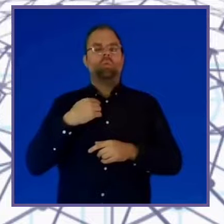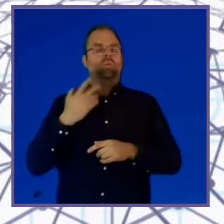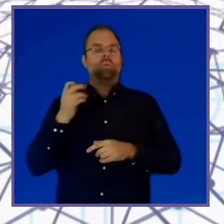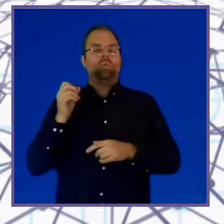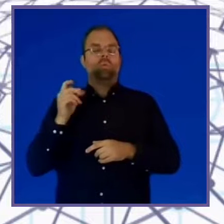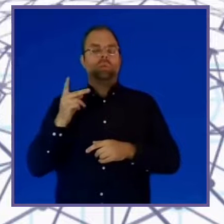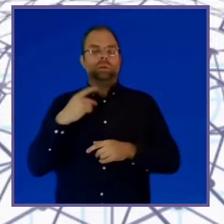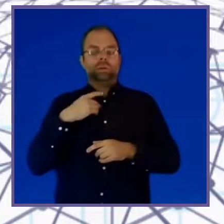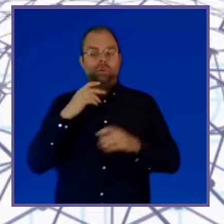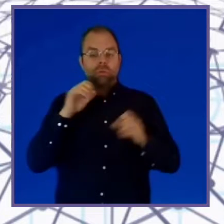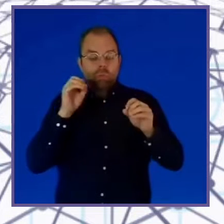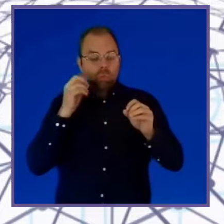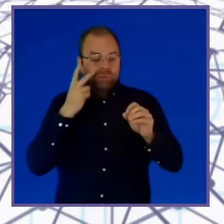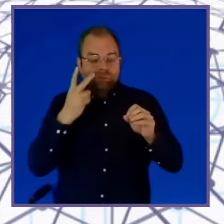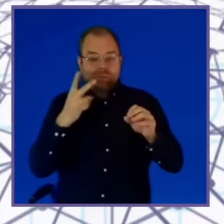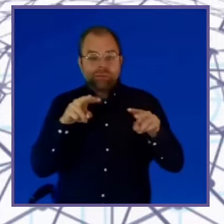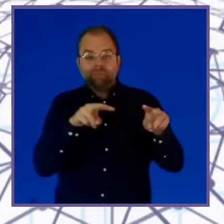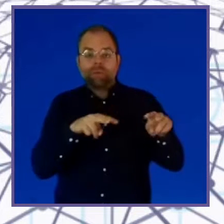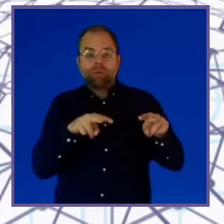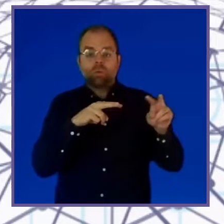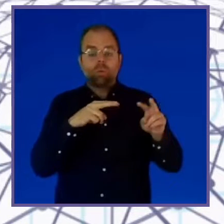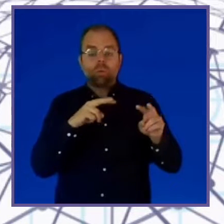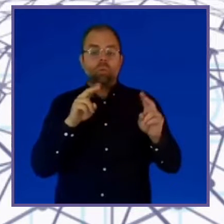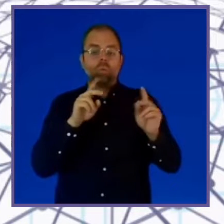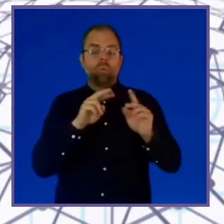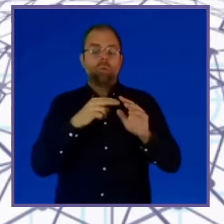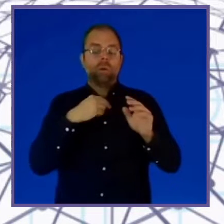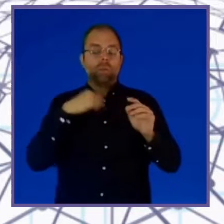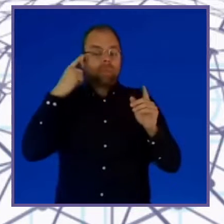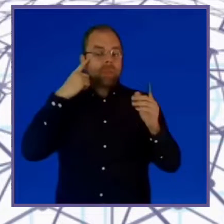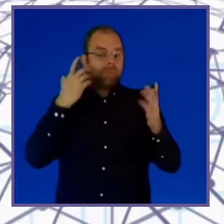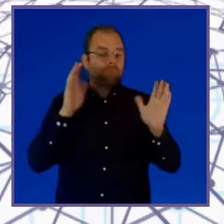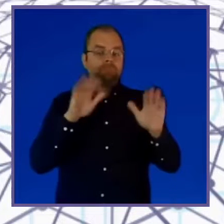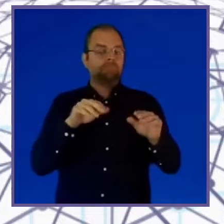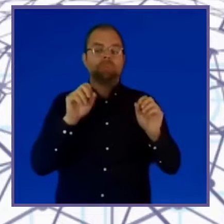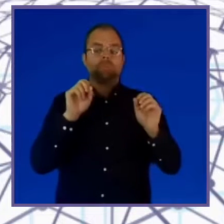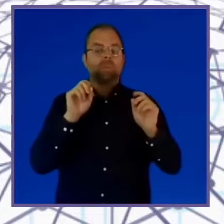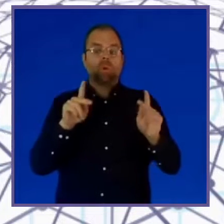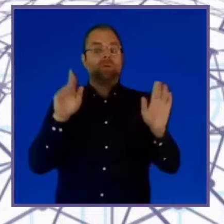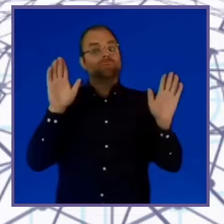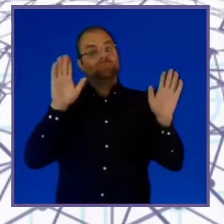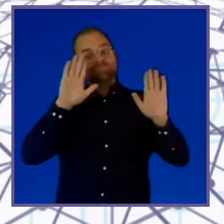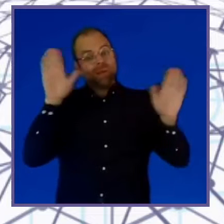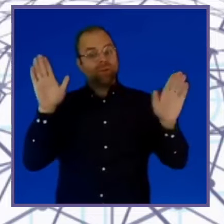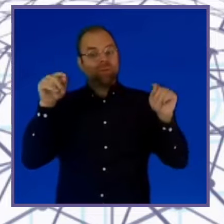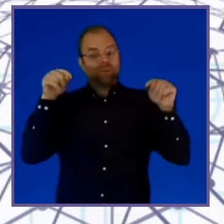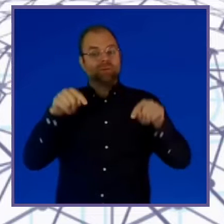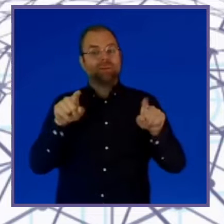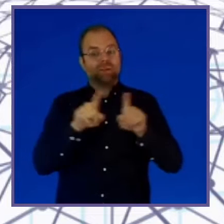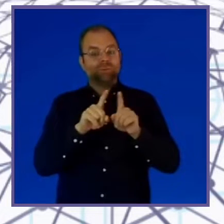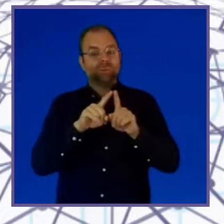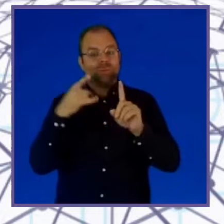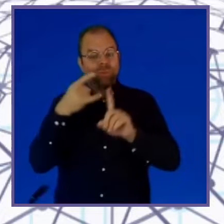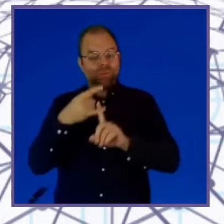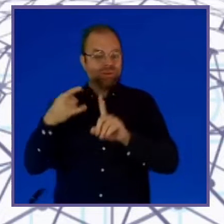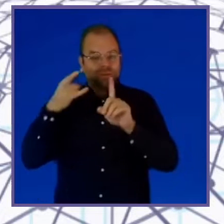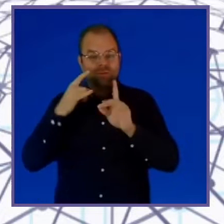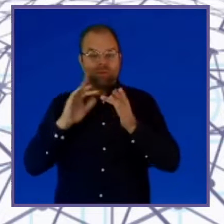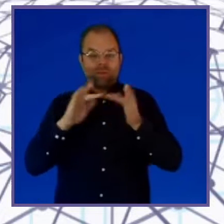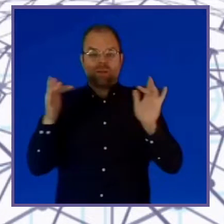about the work that we do at IIT Madras. I'm a professor in the mechanical engineering department